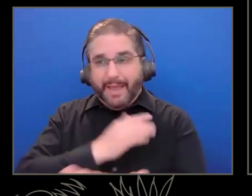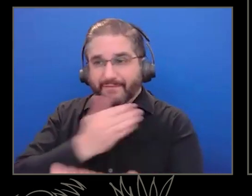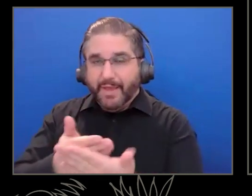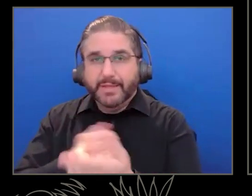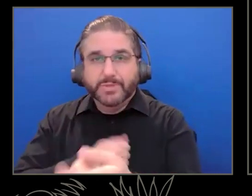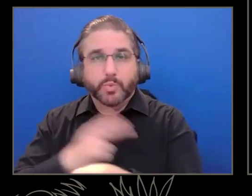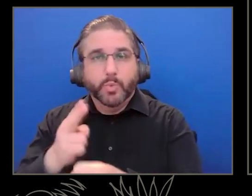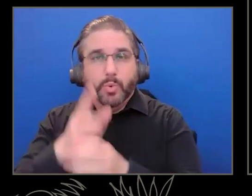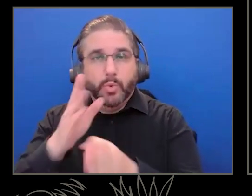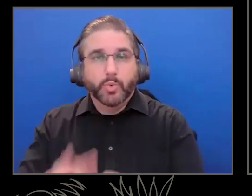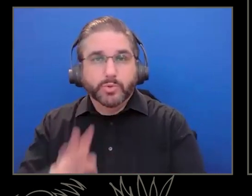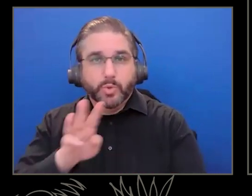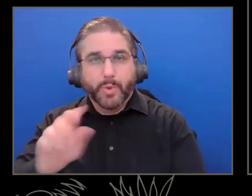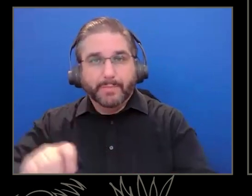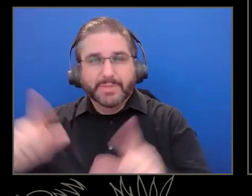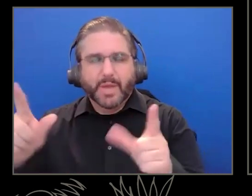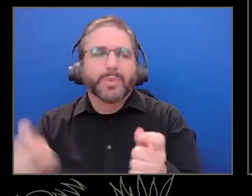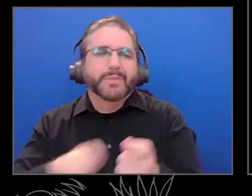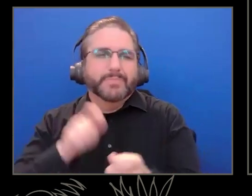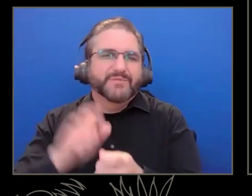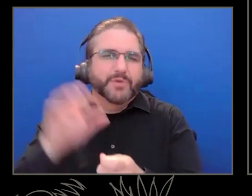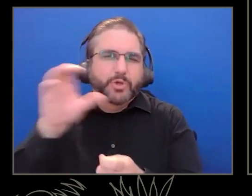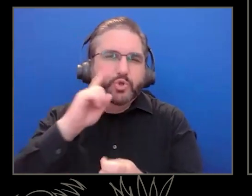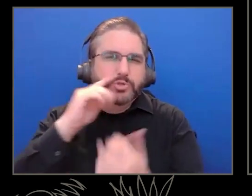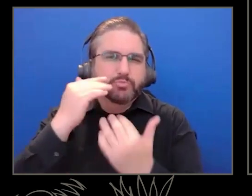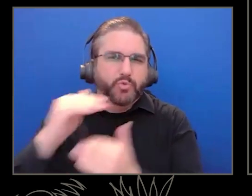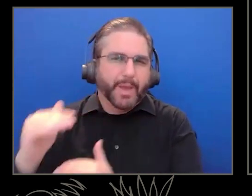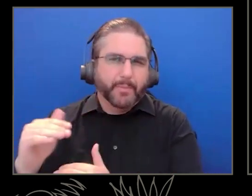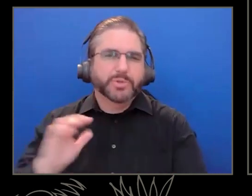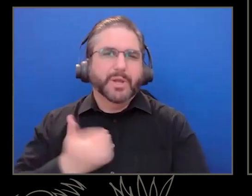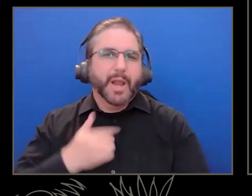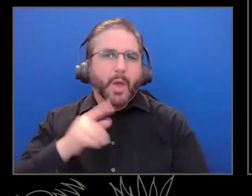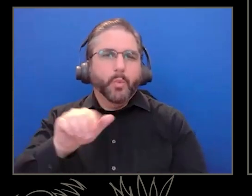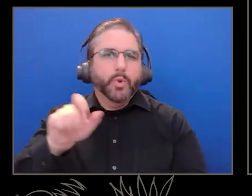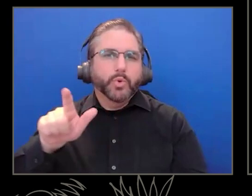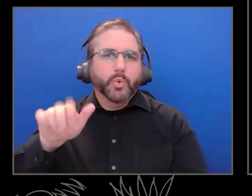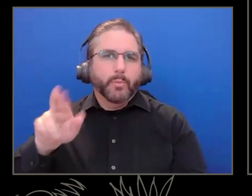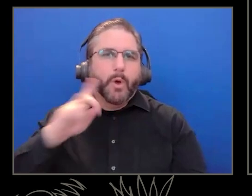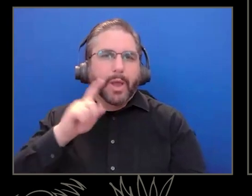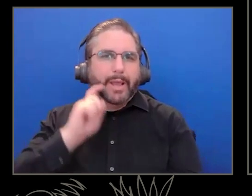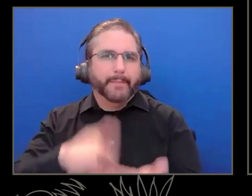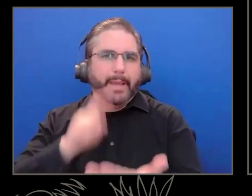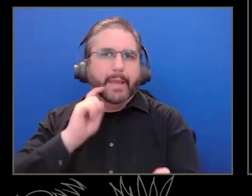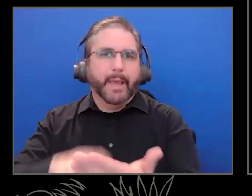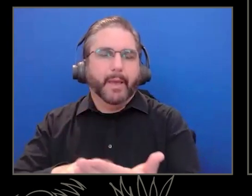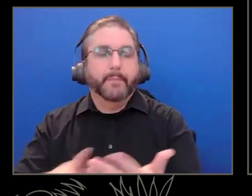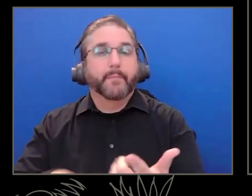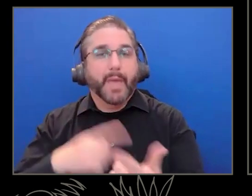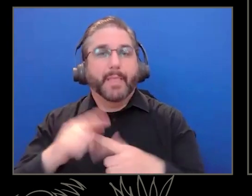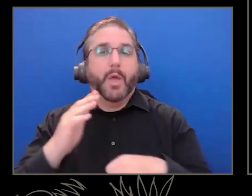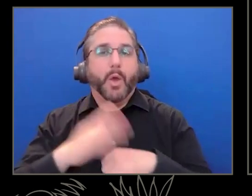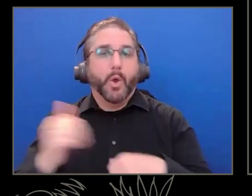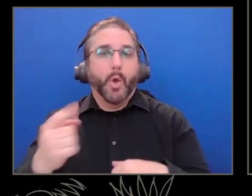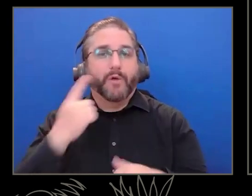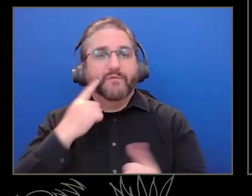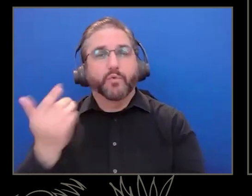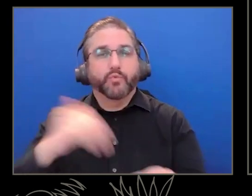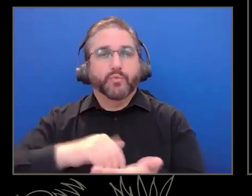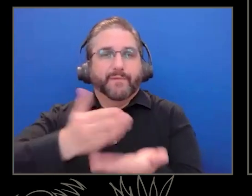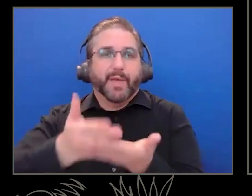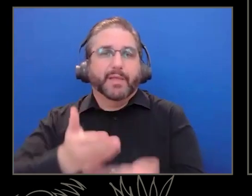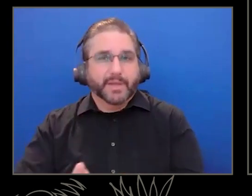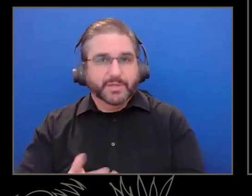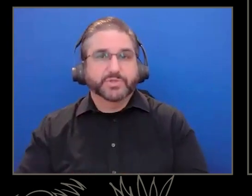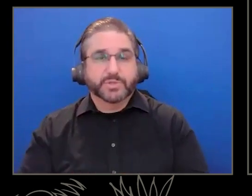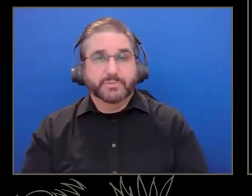specific search params, which our toolbar can pick up and call a revalidation. So this